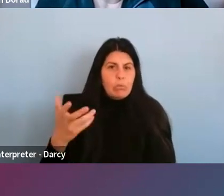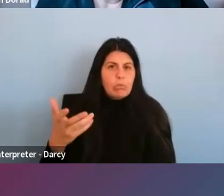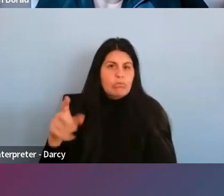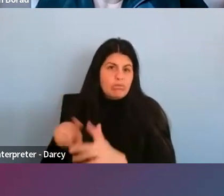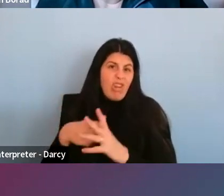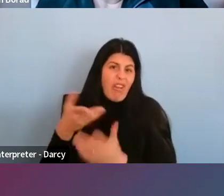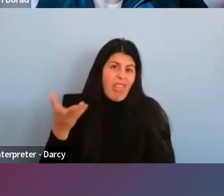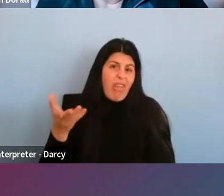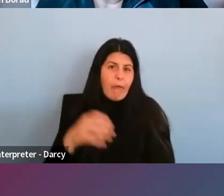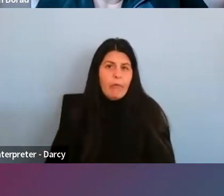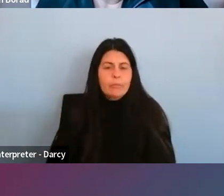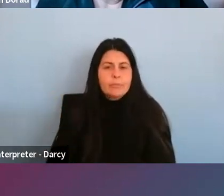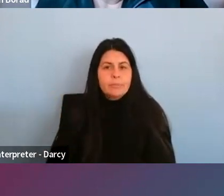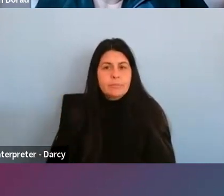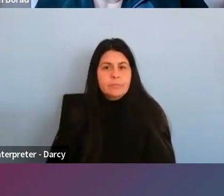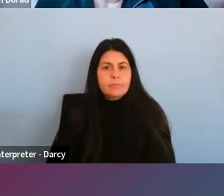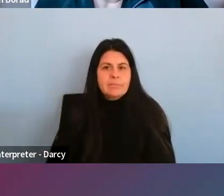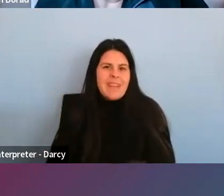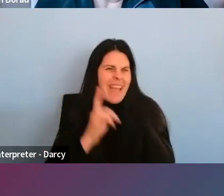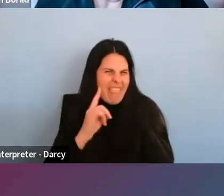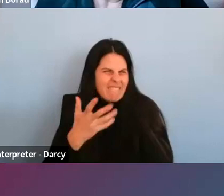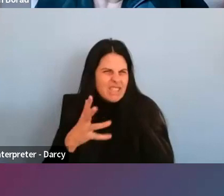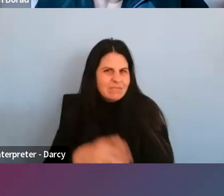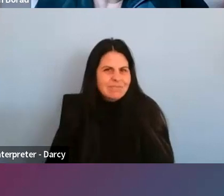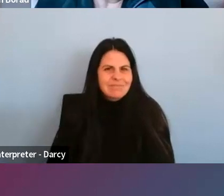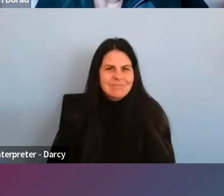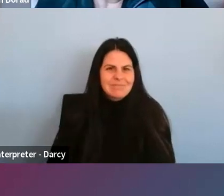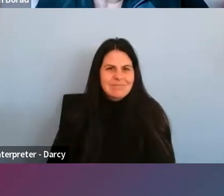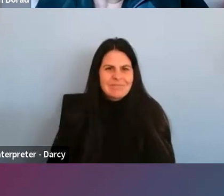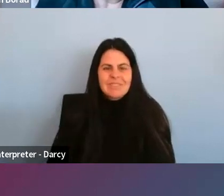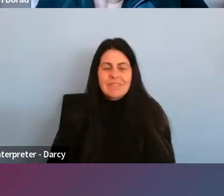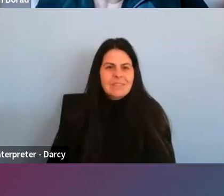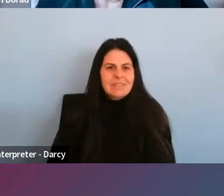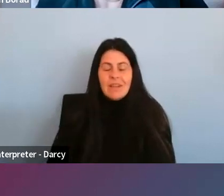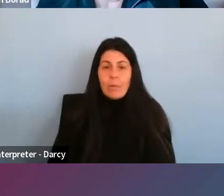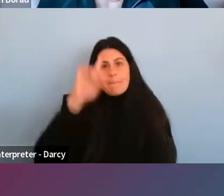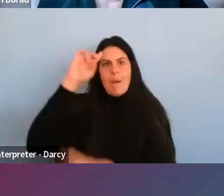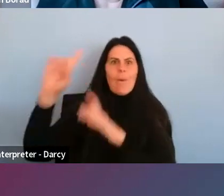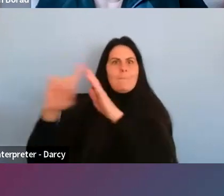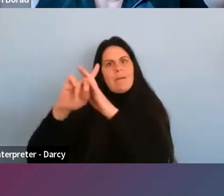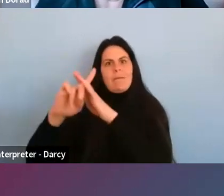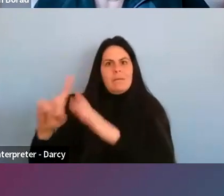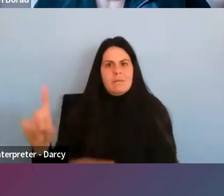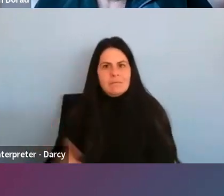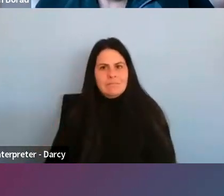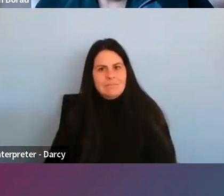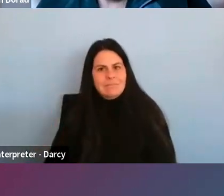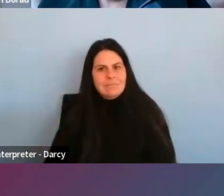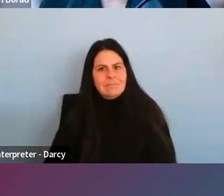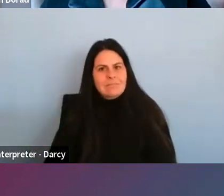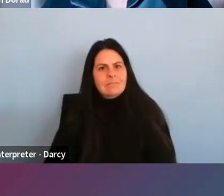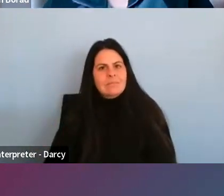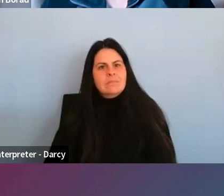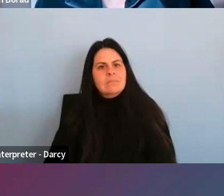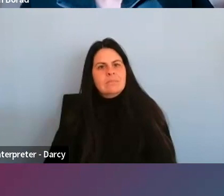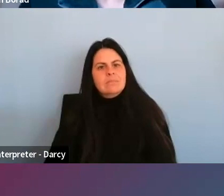there. I think I'm done. I'm like, it came to me. What I was about that,